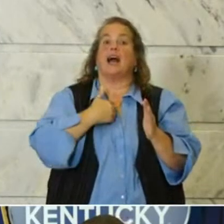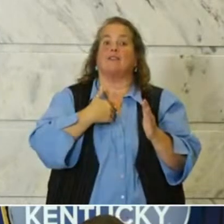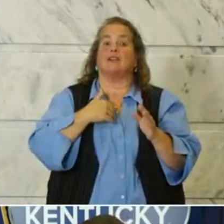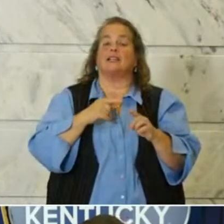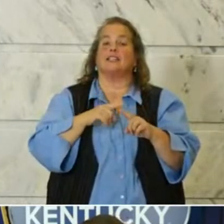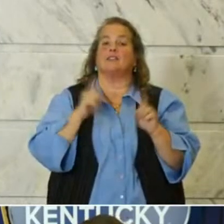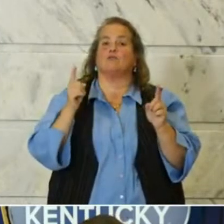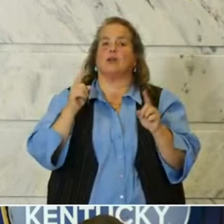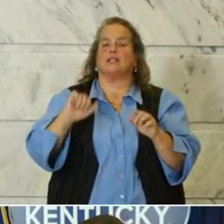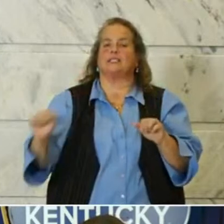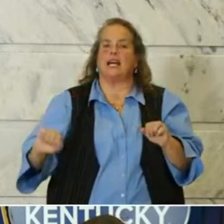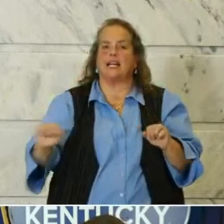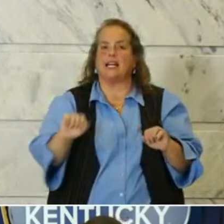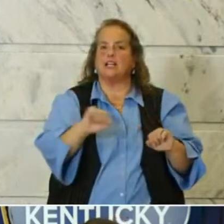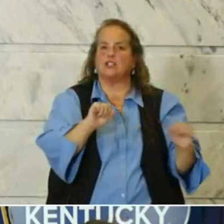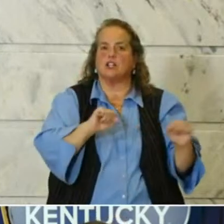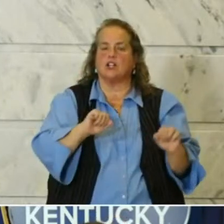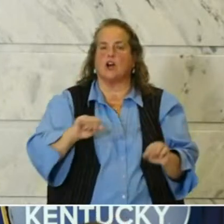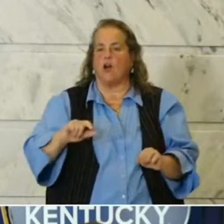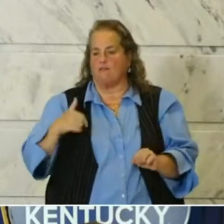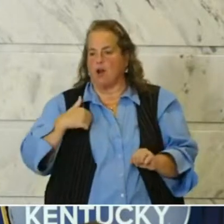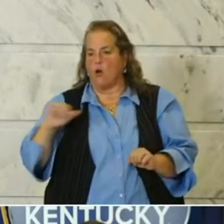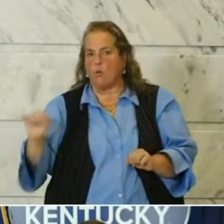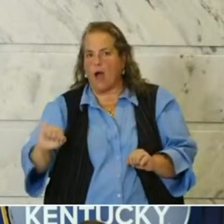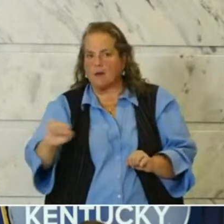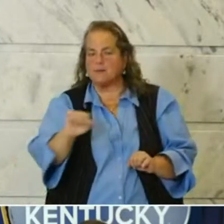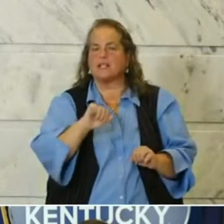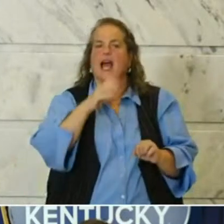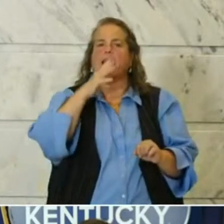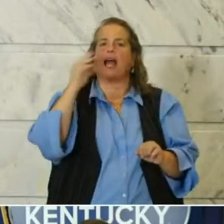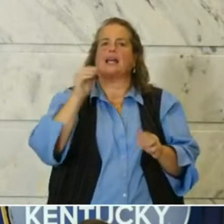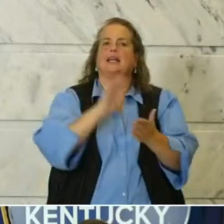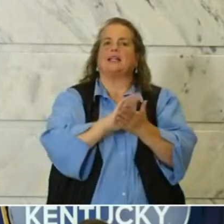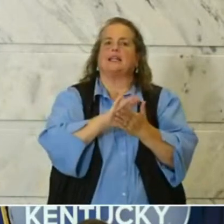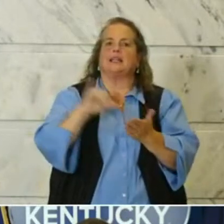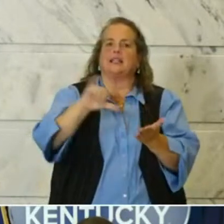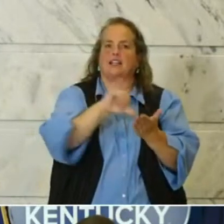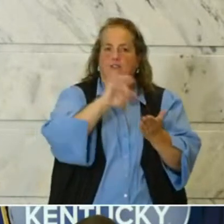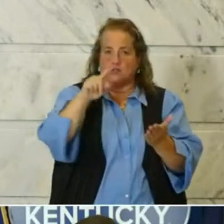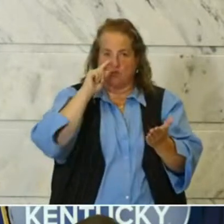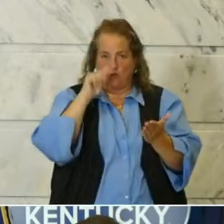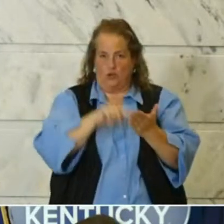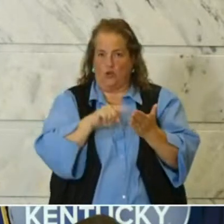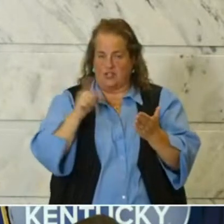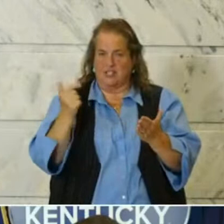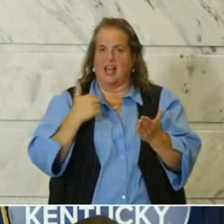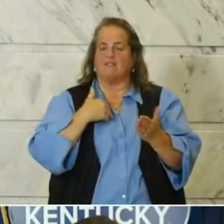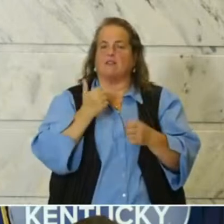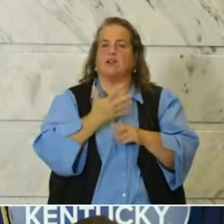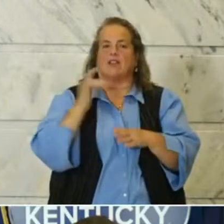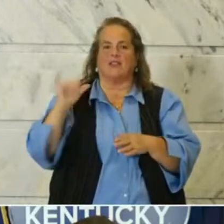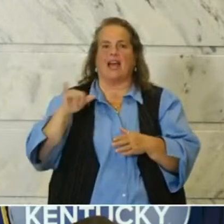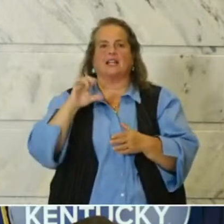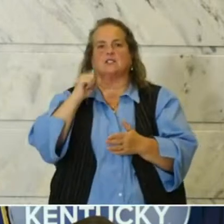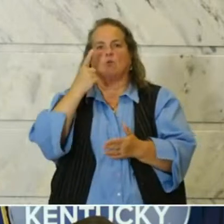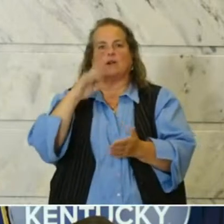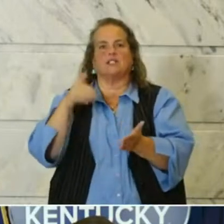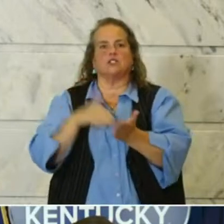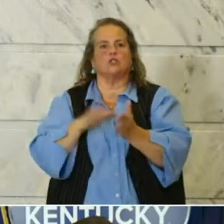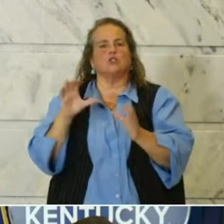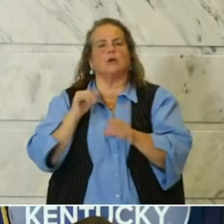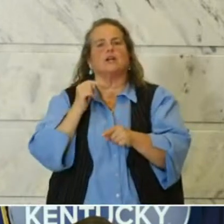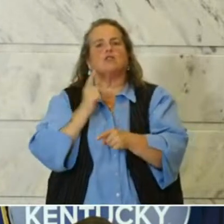different sanitation, both wipes and disinfectant, if you look close enough in here. This is a center doing it right, and